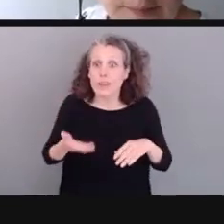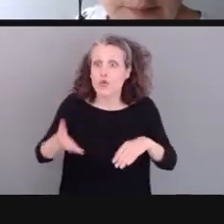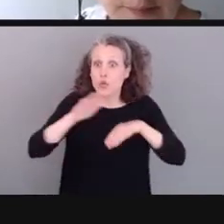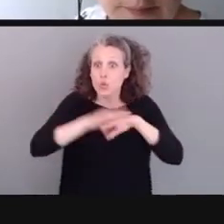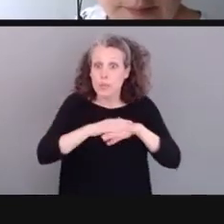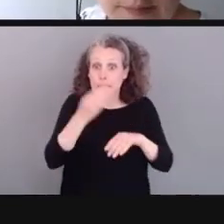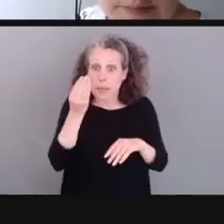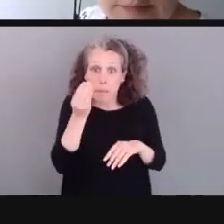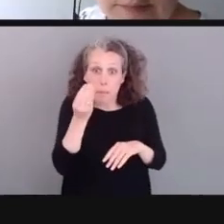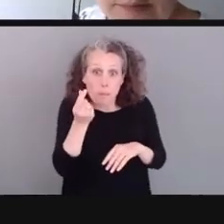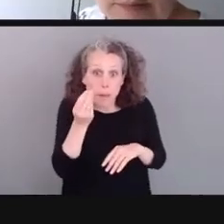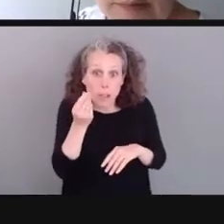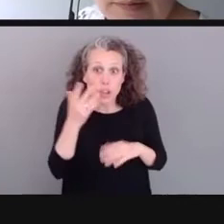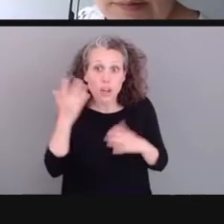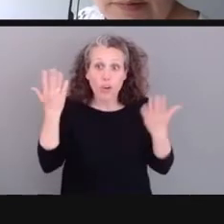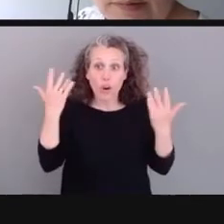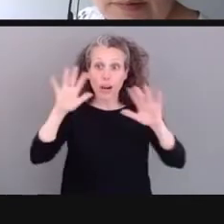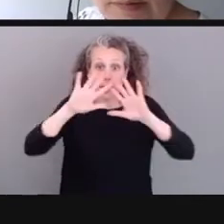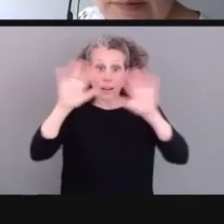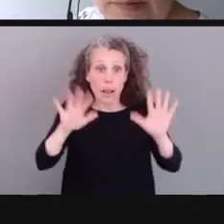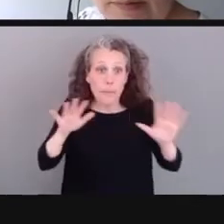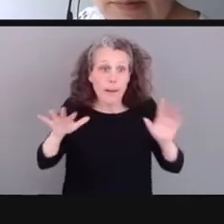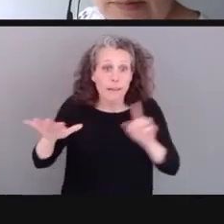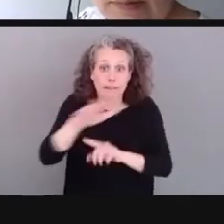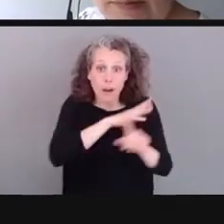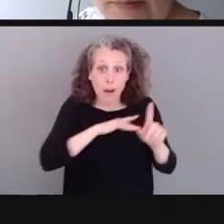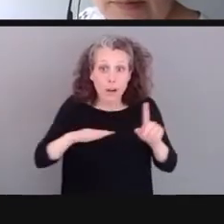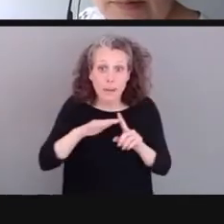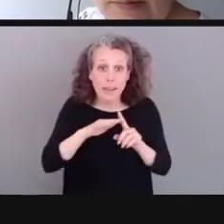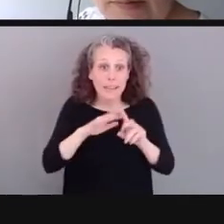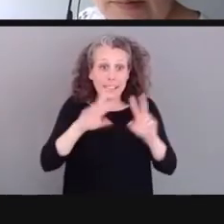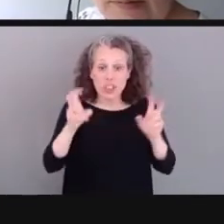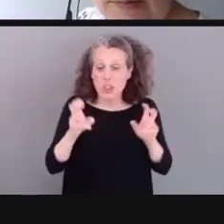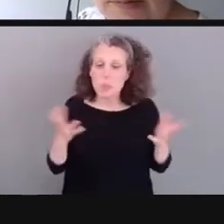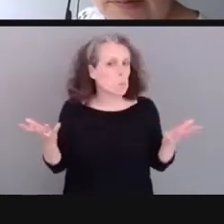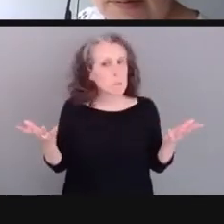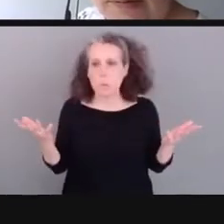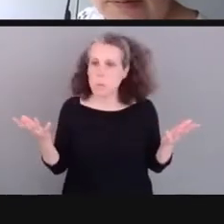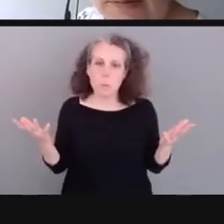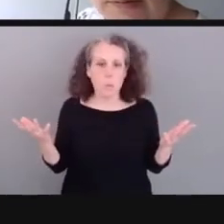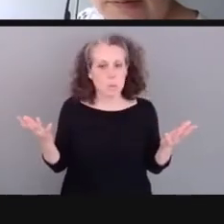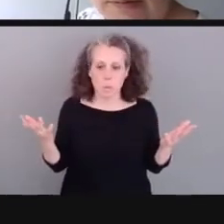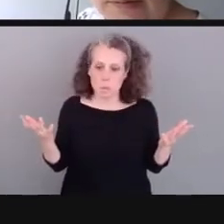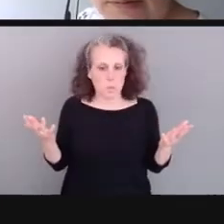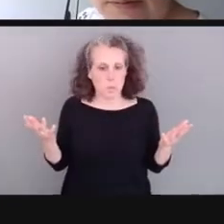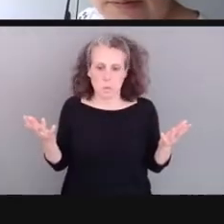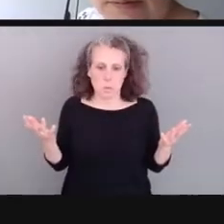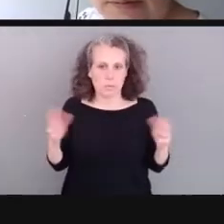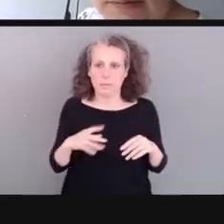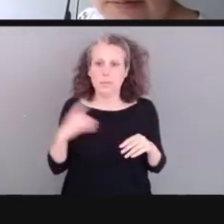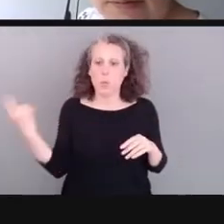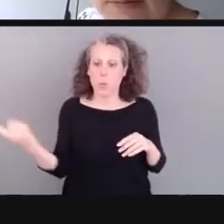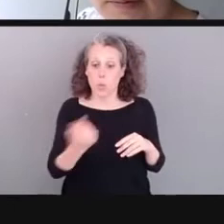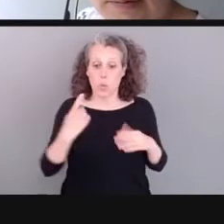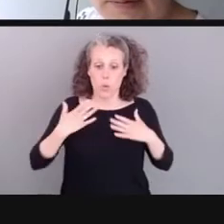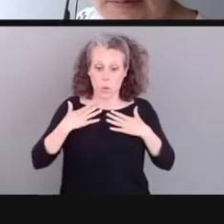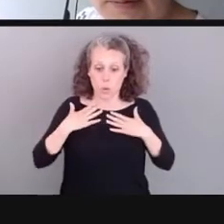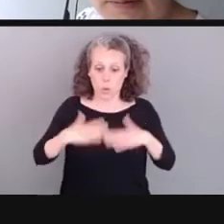for addressing climate and environment issues. We want to focus